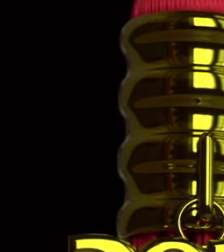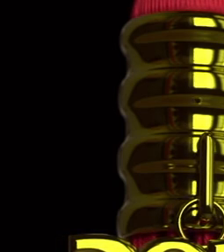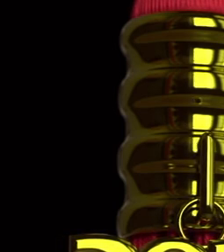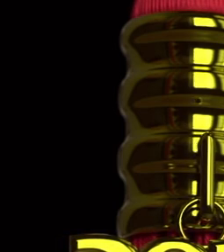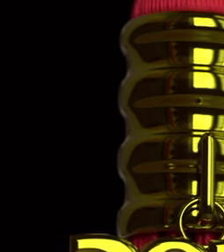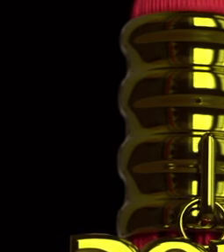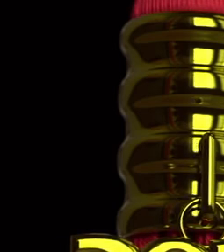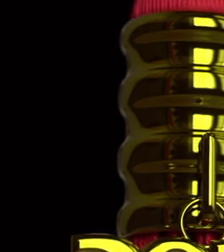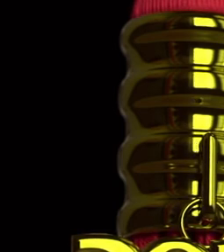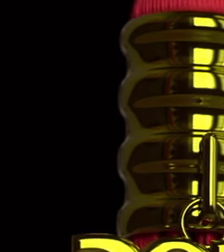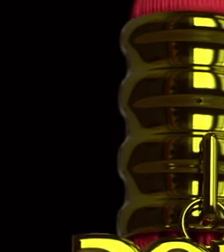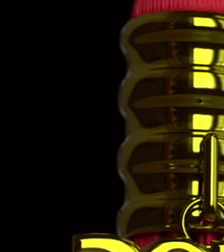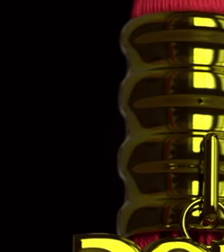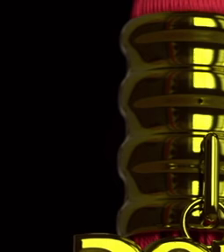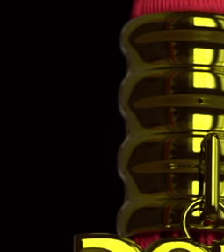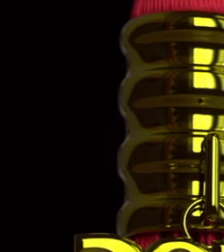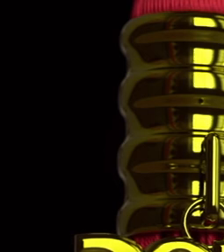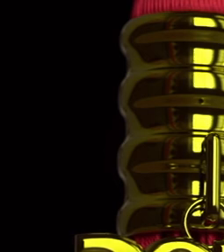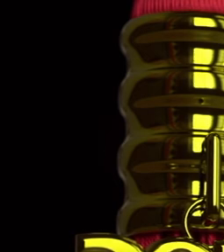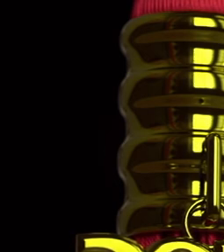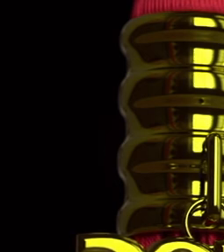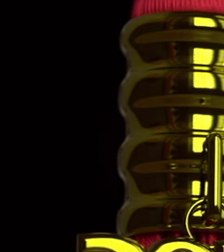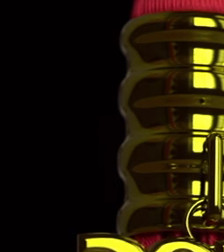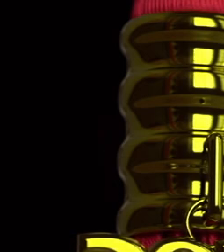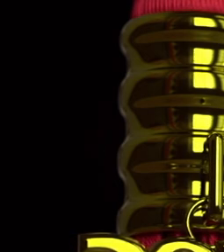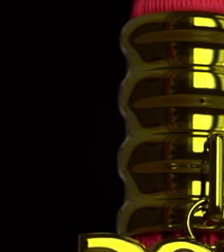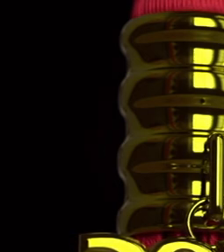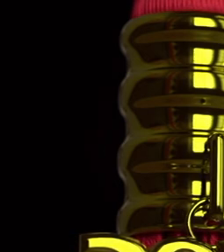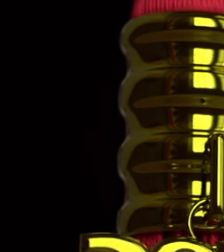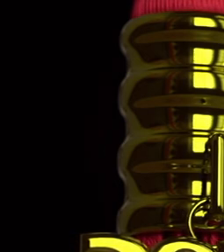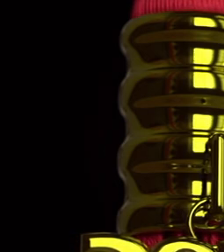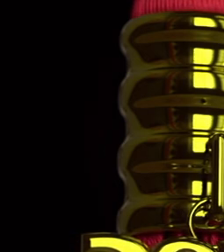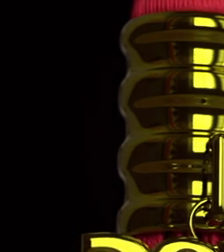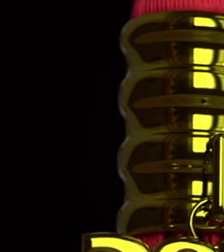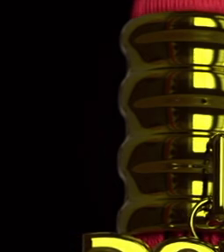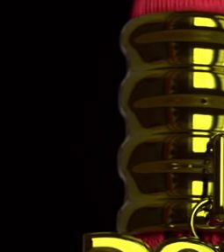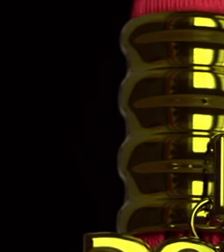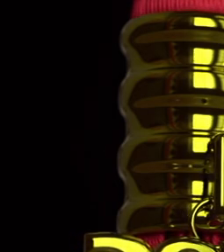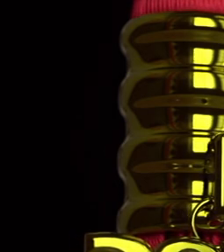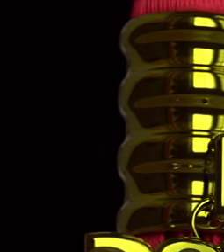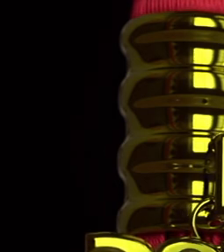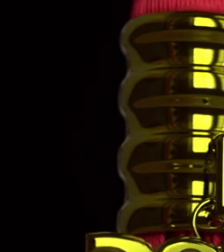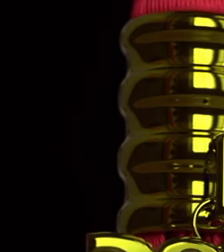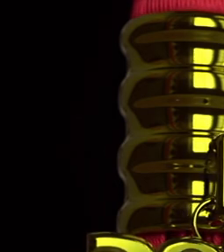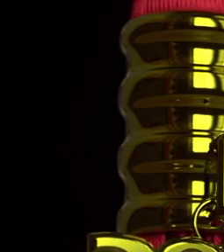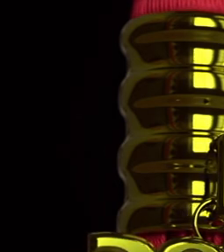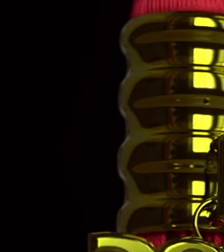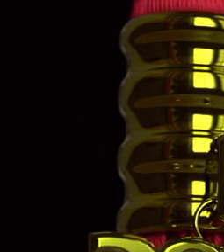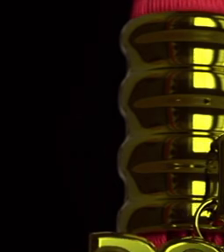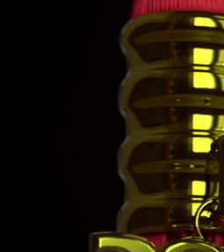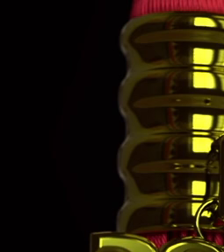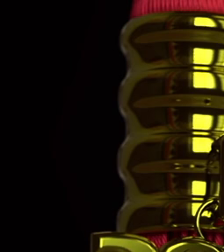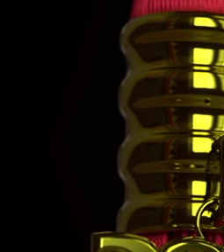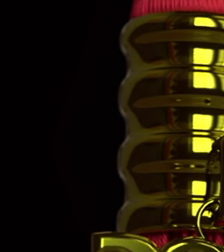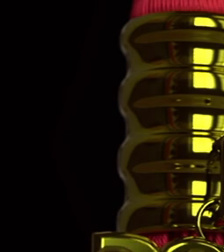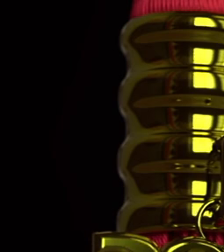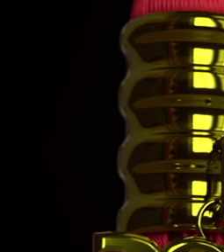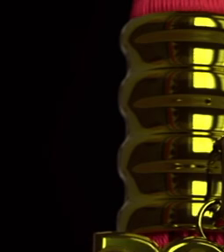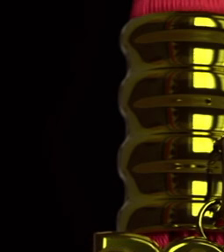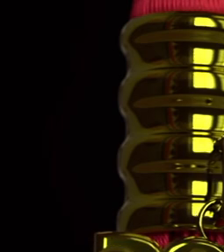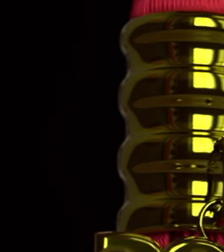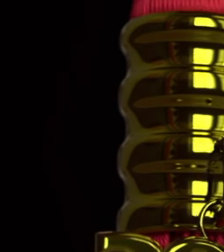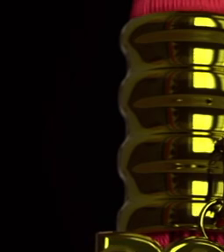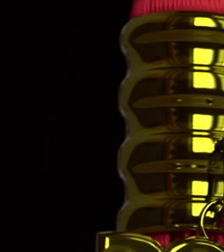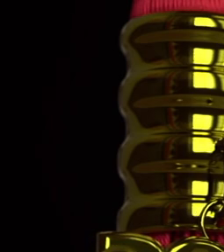unique circumstances, we are going to recognize our graduates individually, just as we would have done in a